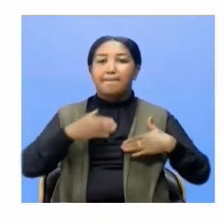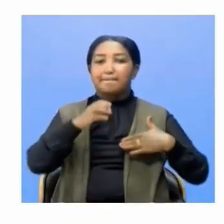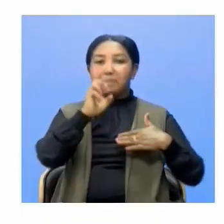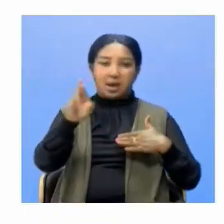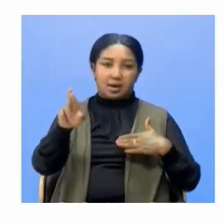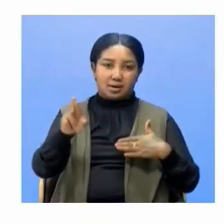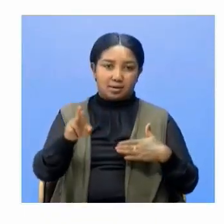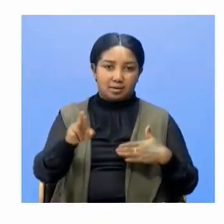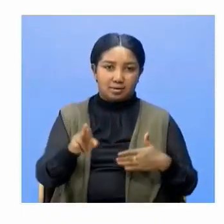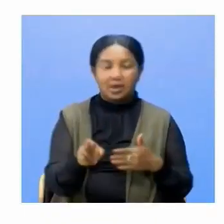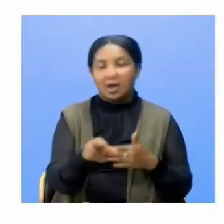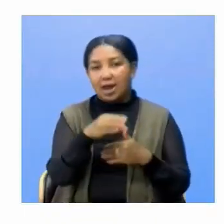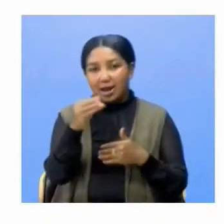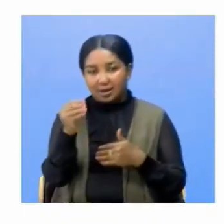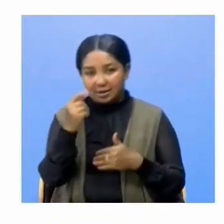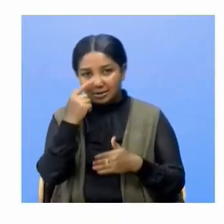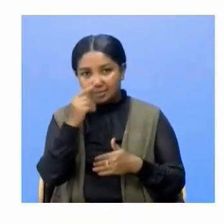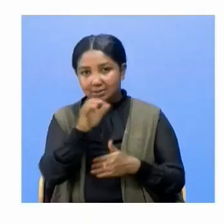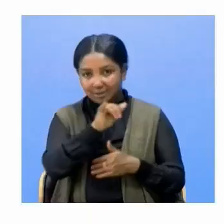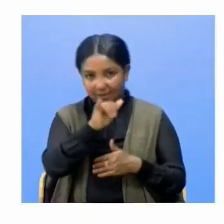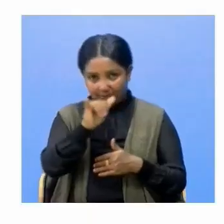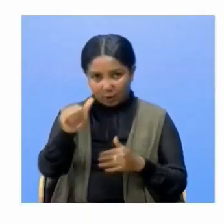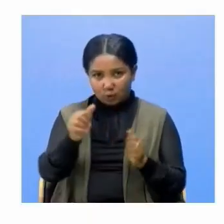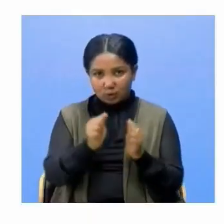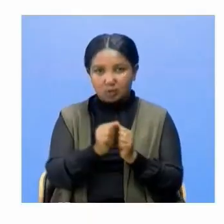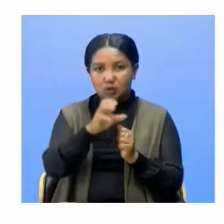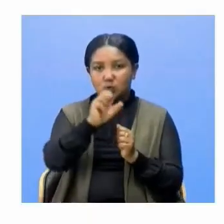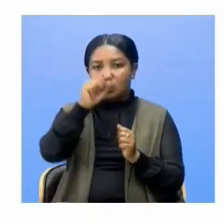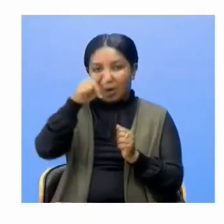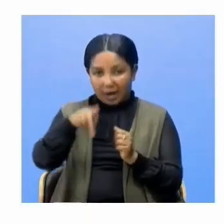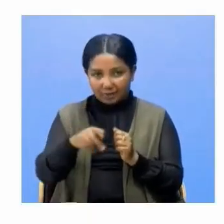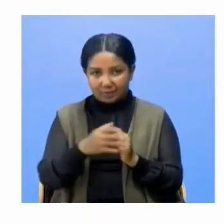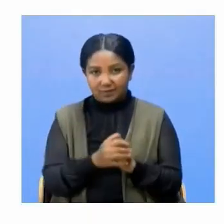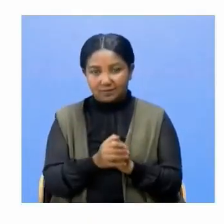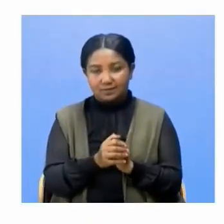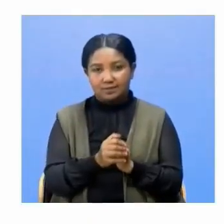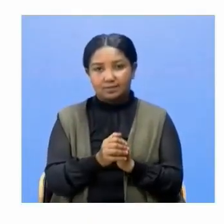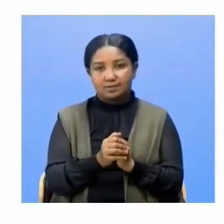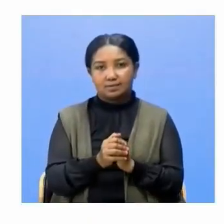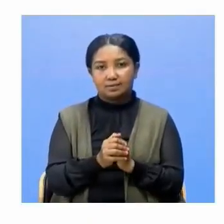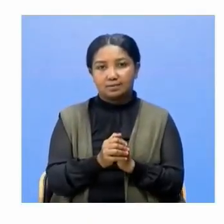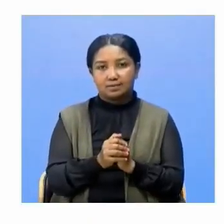Yeah? And the same thing with the superlative.